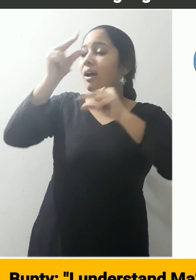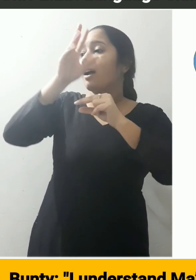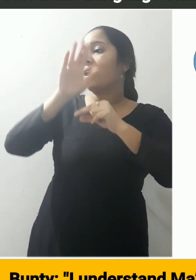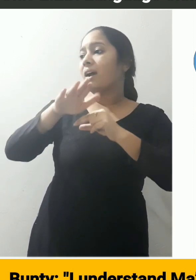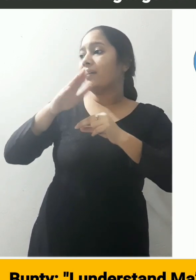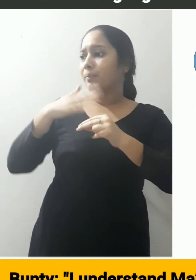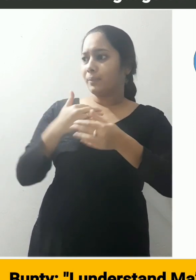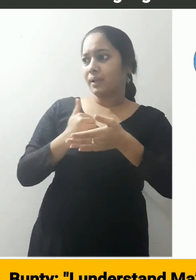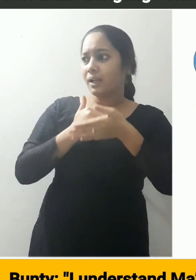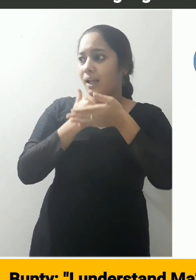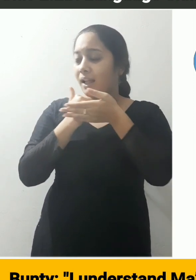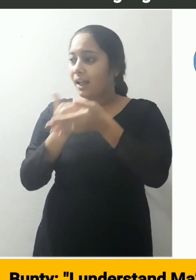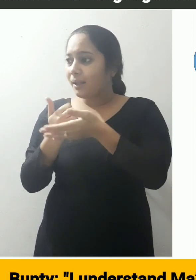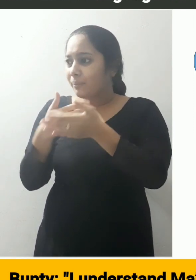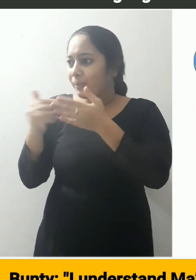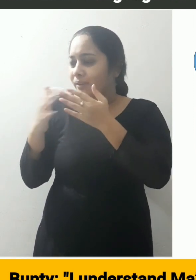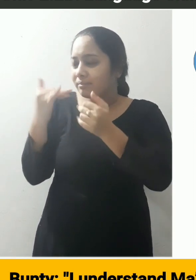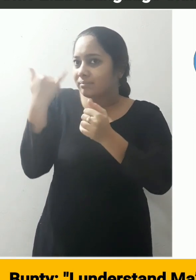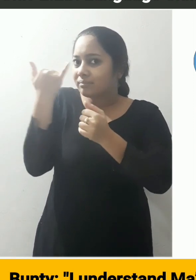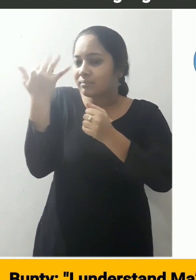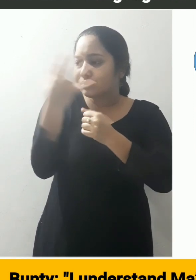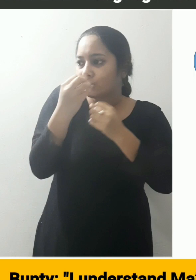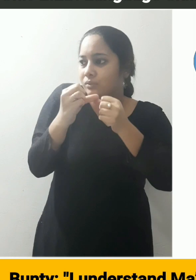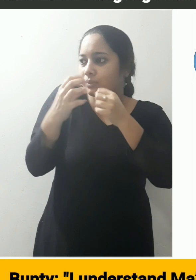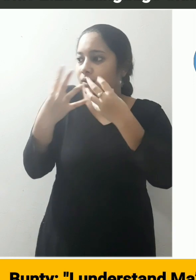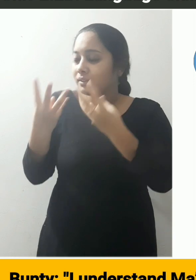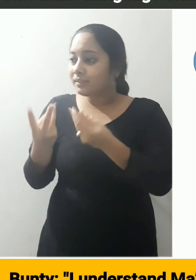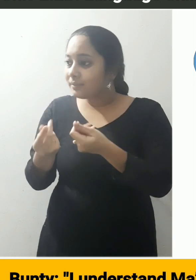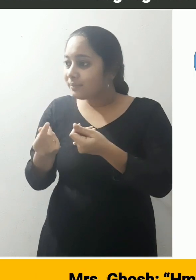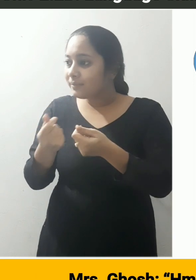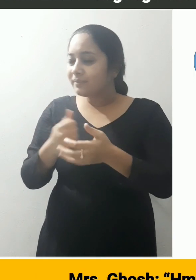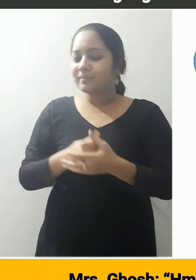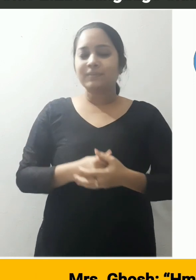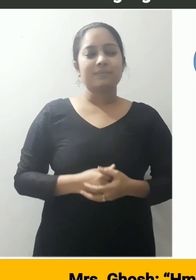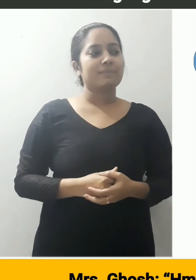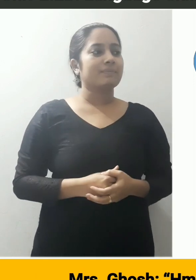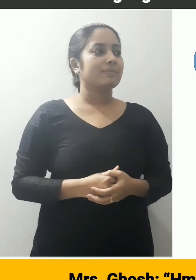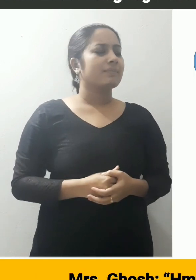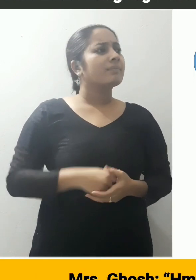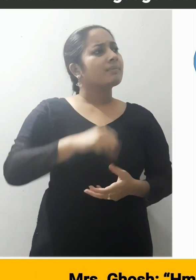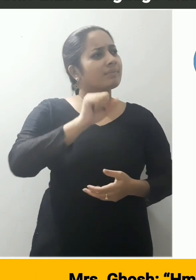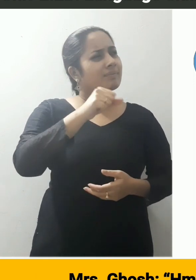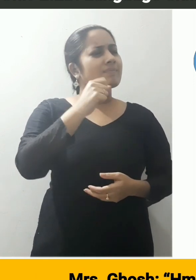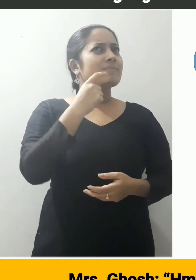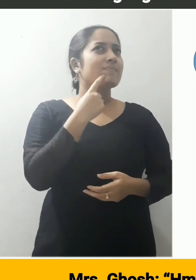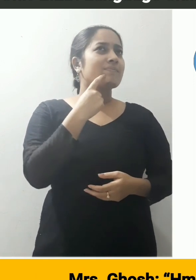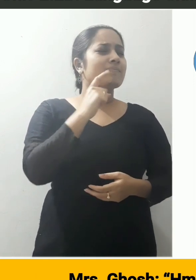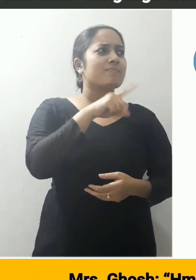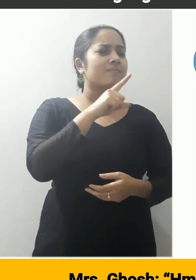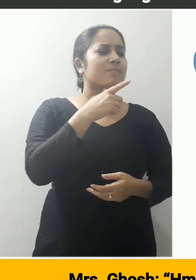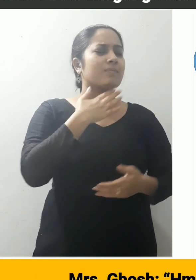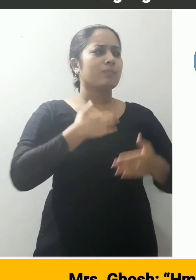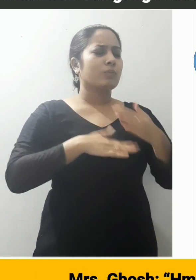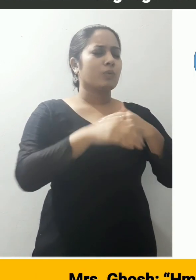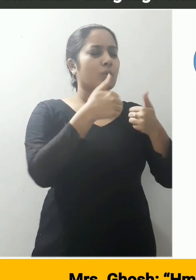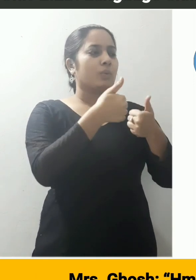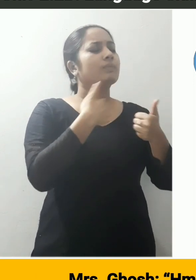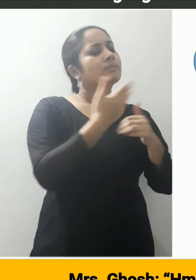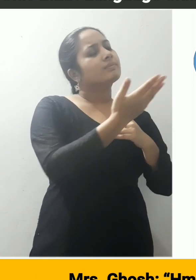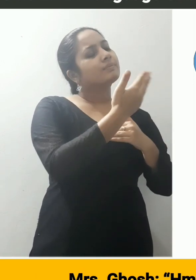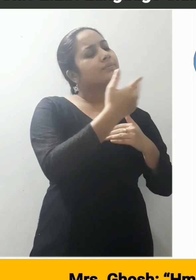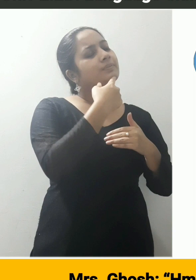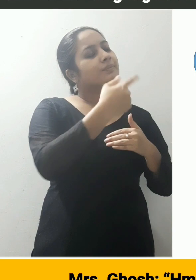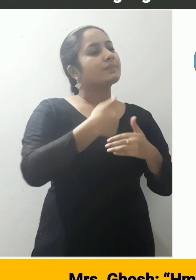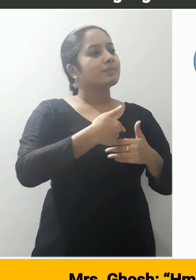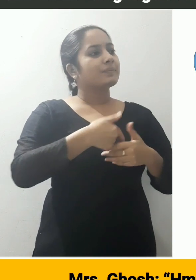increasing. May I help you find a solution, ma'am? Mrs. Ghosh. You are a polite young man.